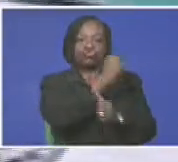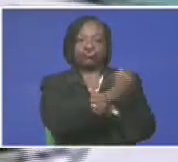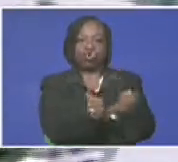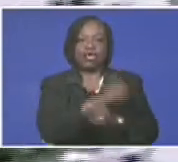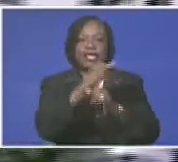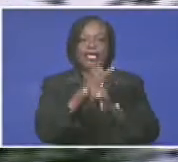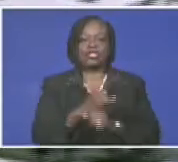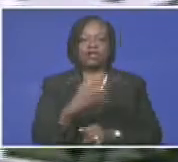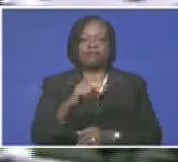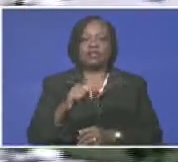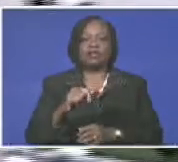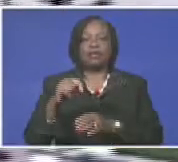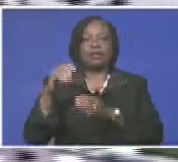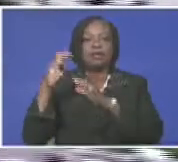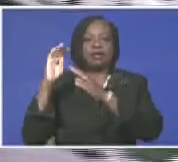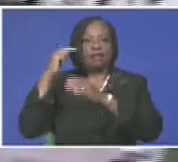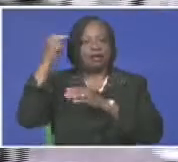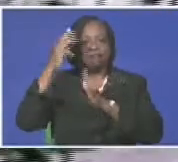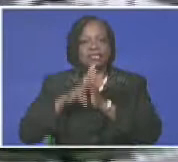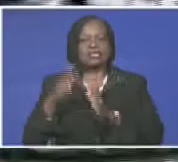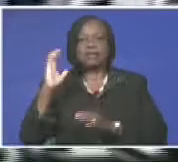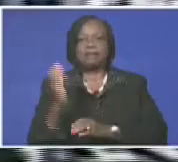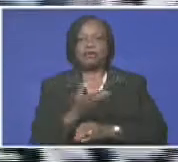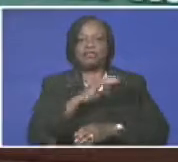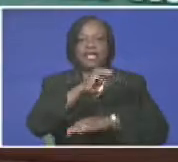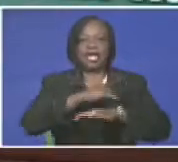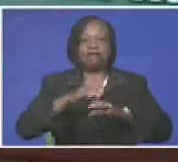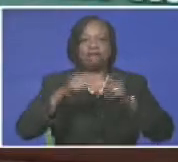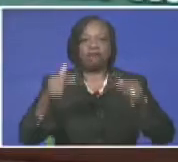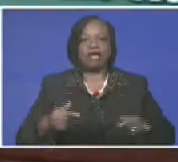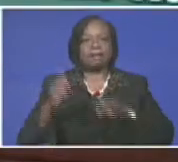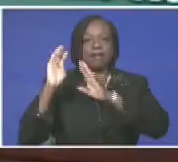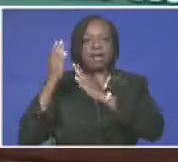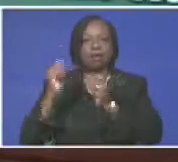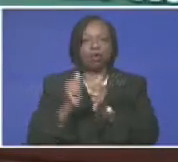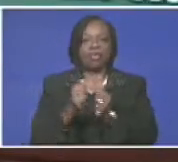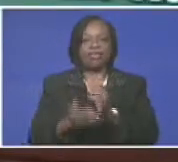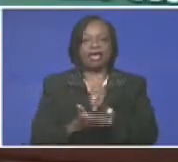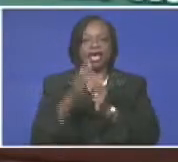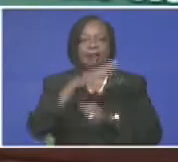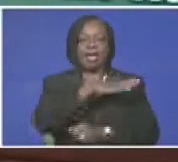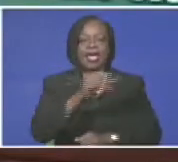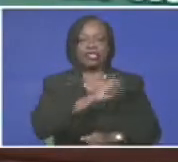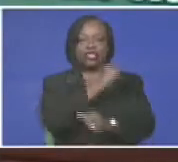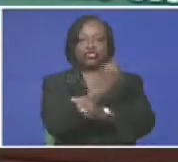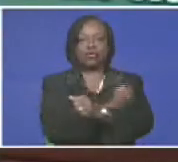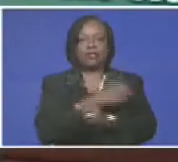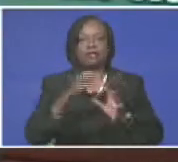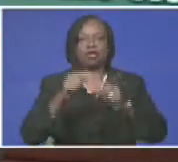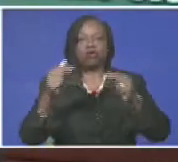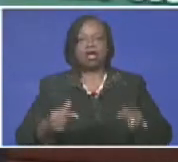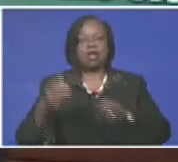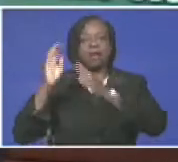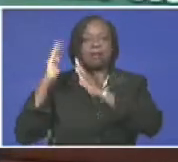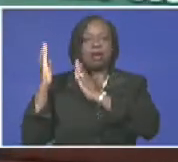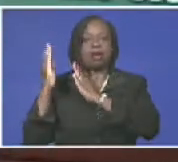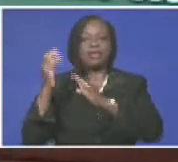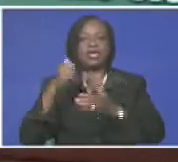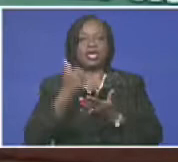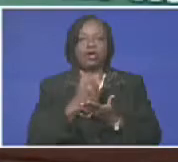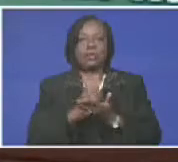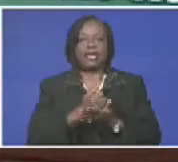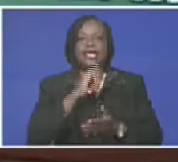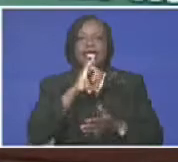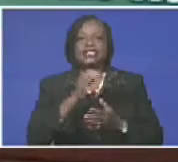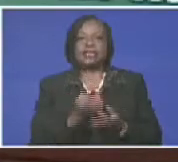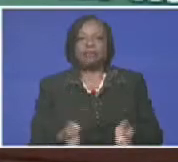commitment to the island of Grand Bahama. That the health and strength of the Grand Bahama economy is vital